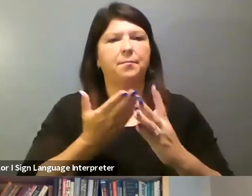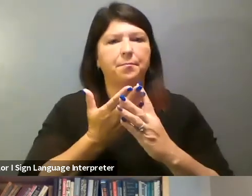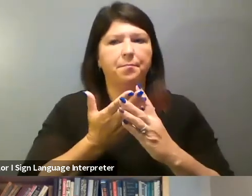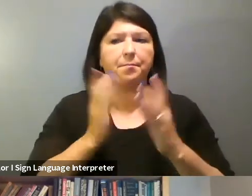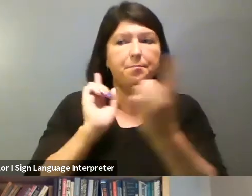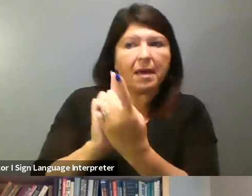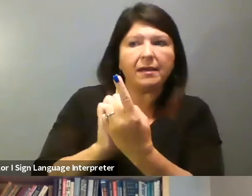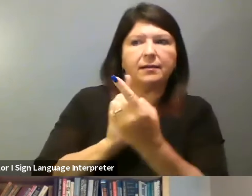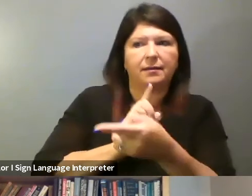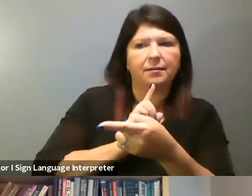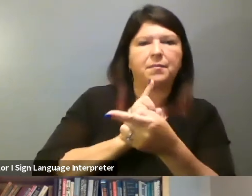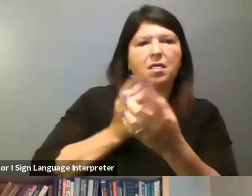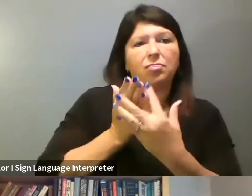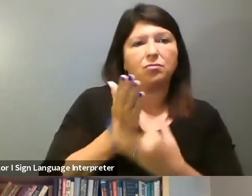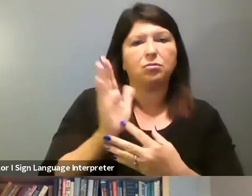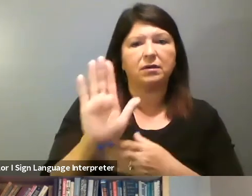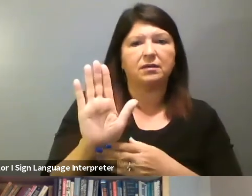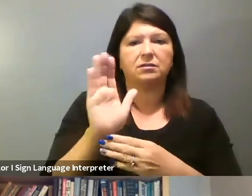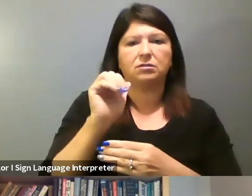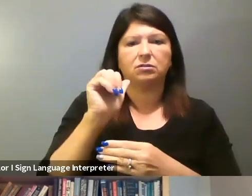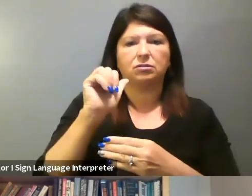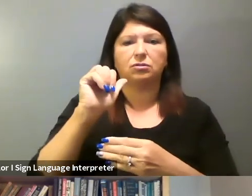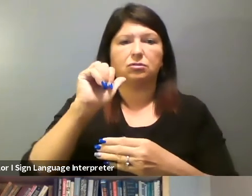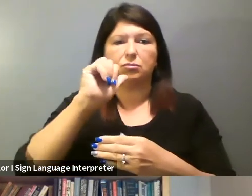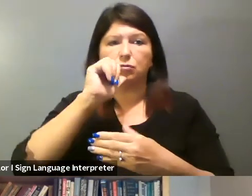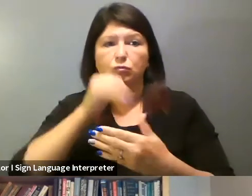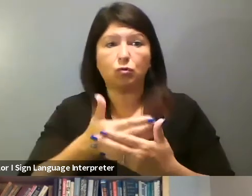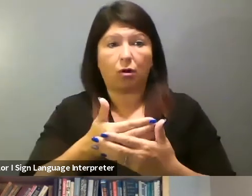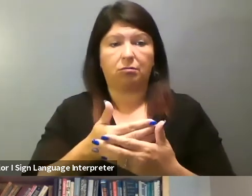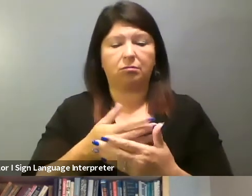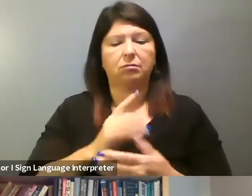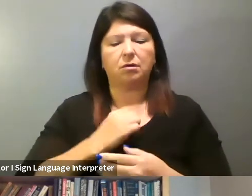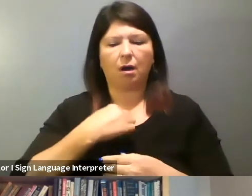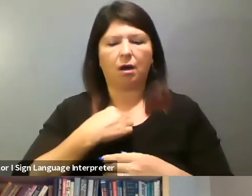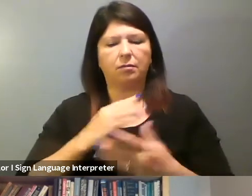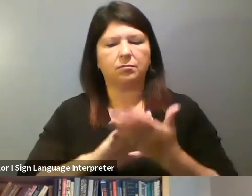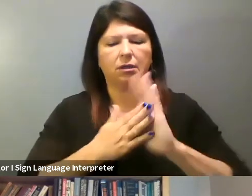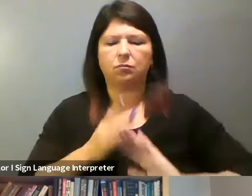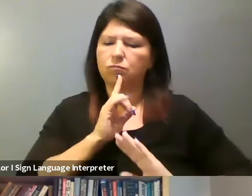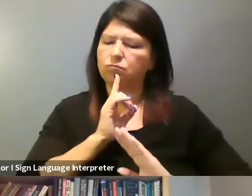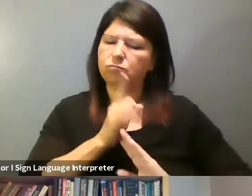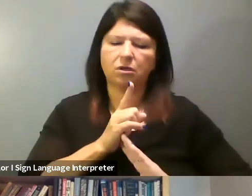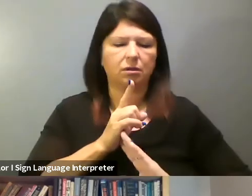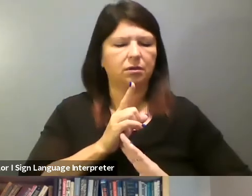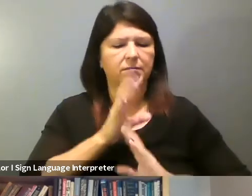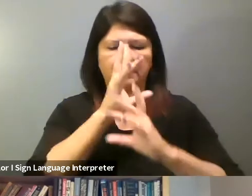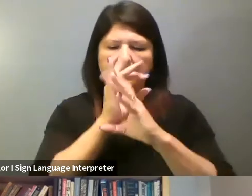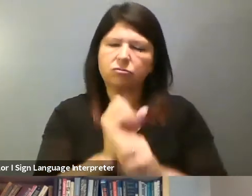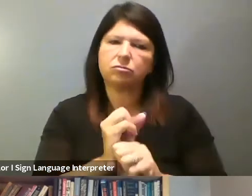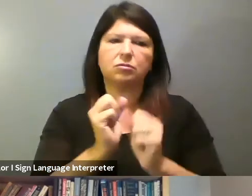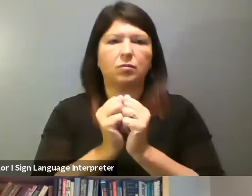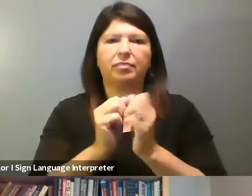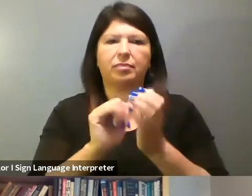I became really interested in the fact that these were members of Black Panthers doing acupuncture, and also that